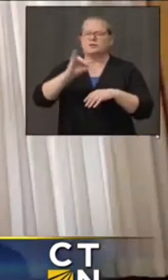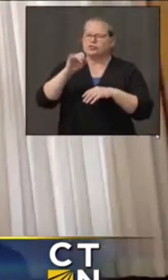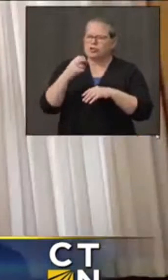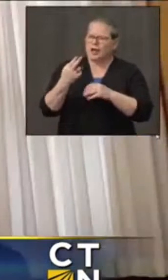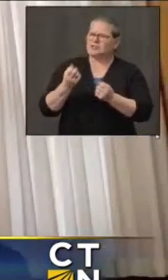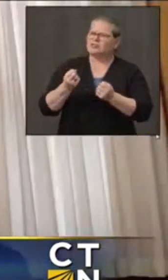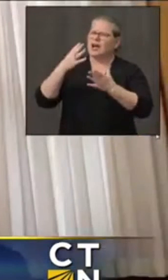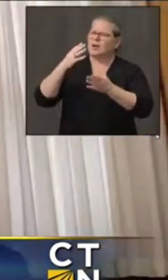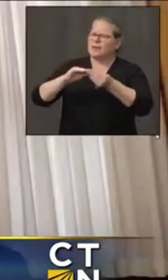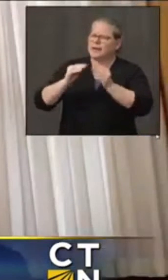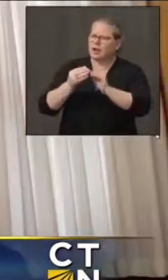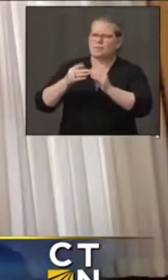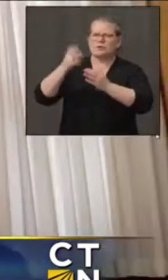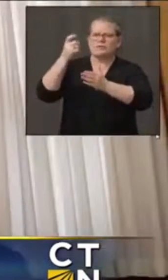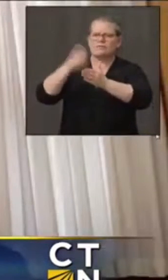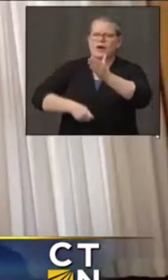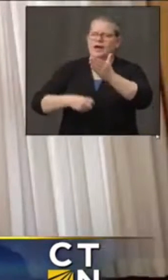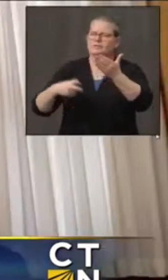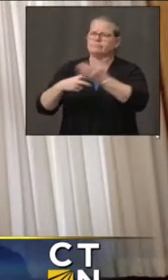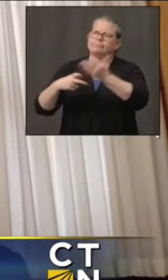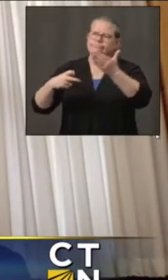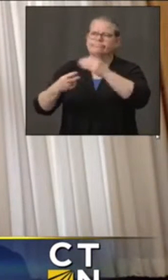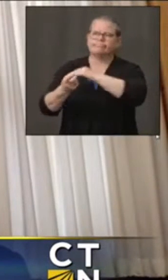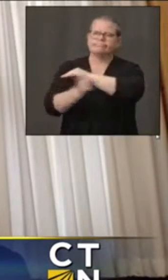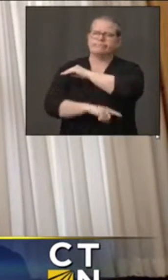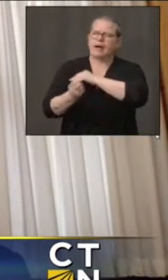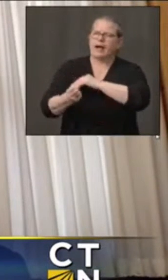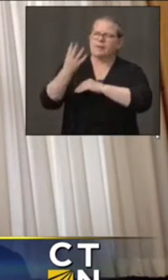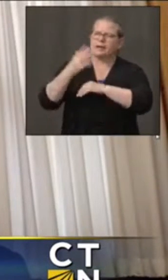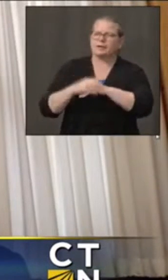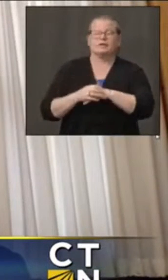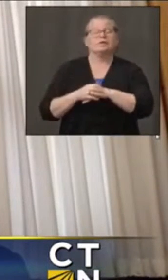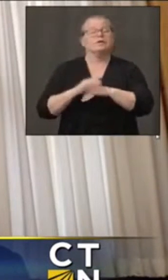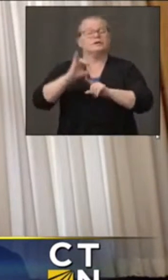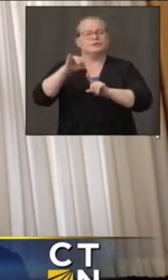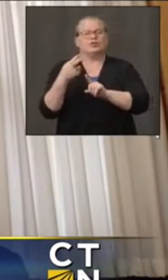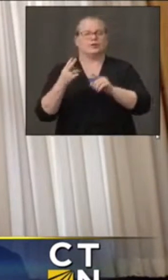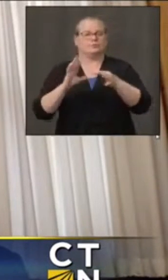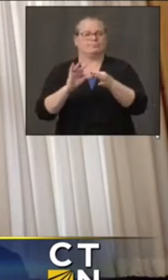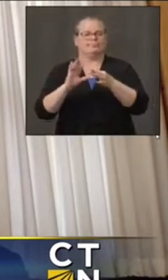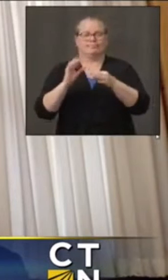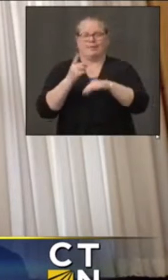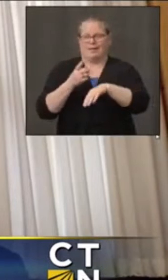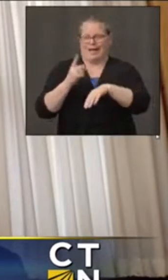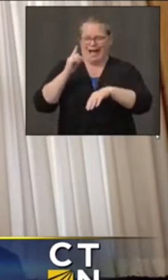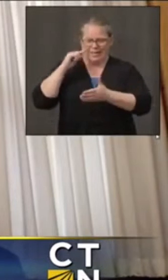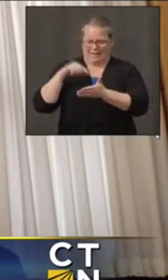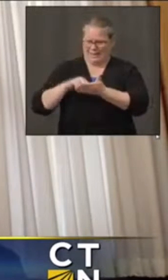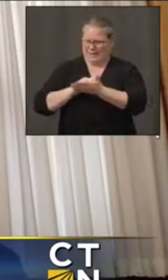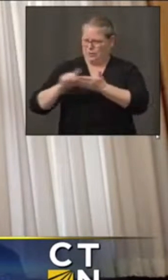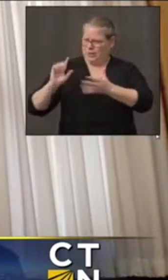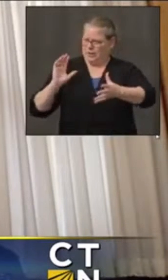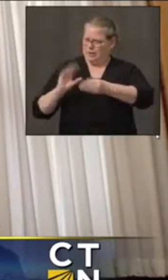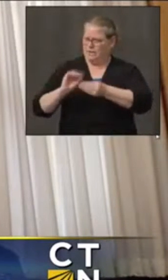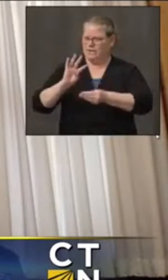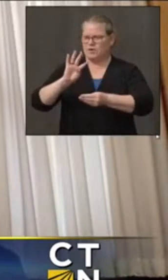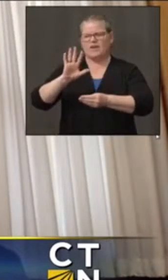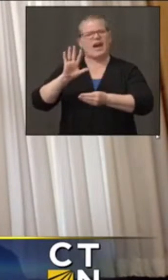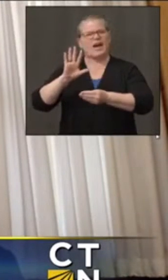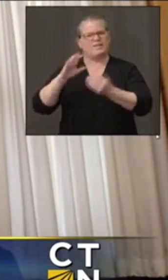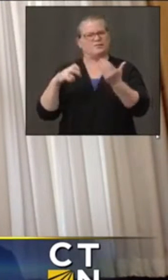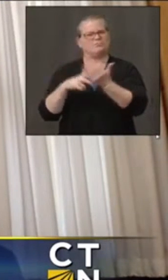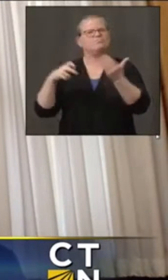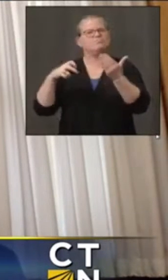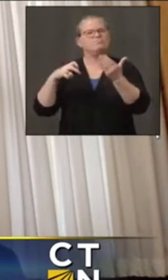45 fines issued, I think, as of last week. And Governor's absolutely right. All of the other requirements are still in place. So you still have to fill out the